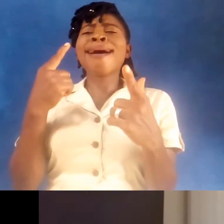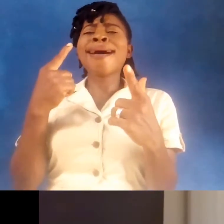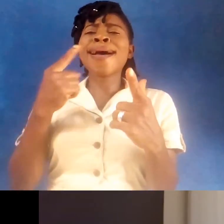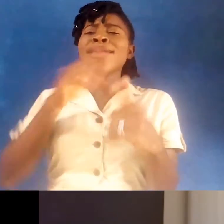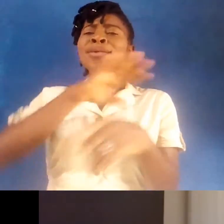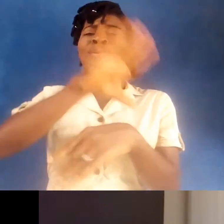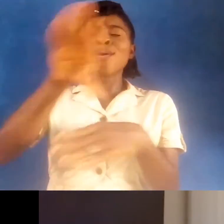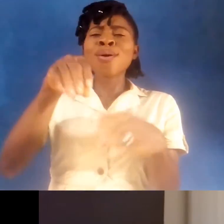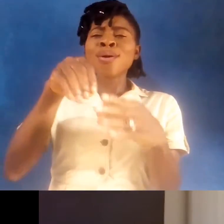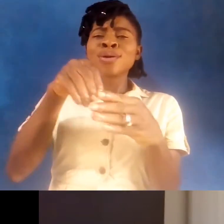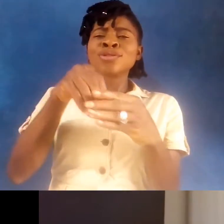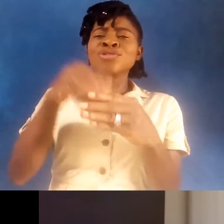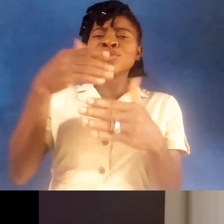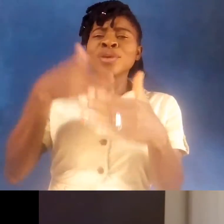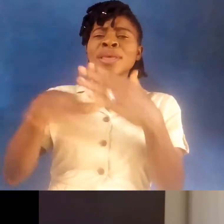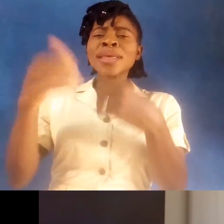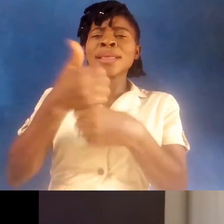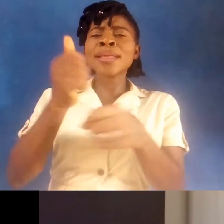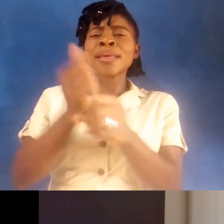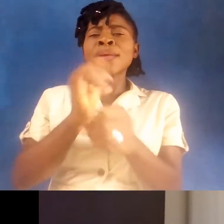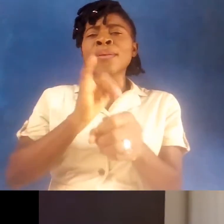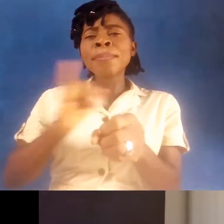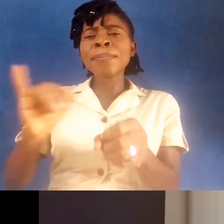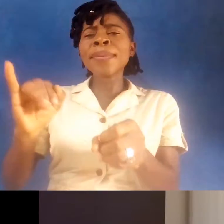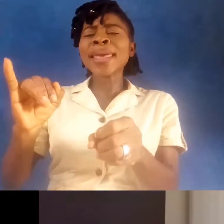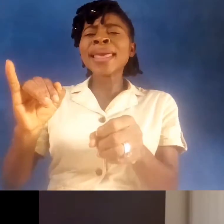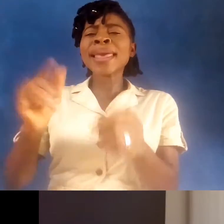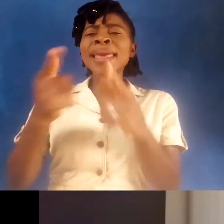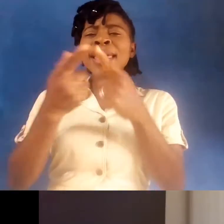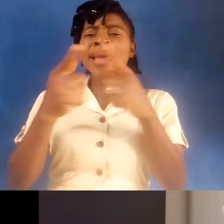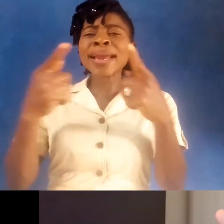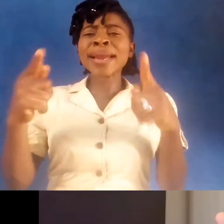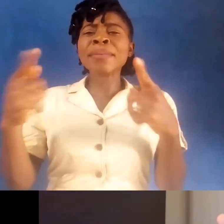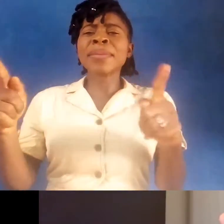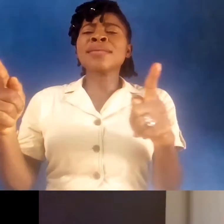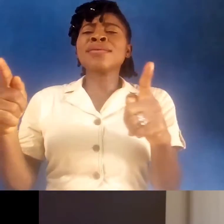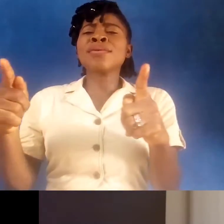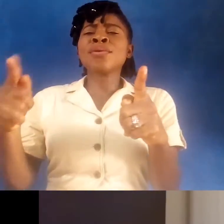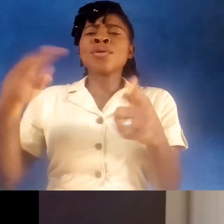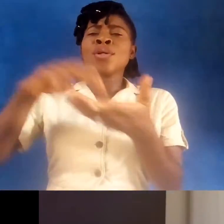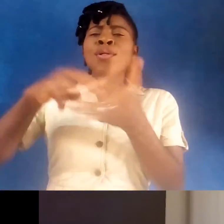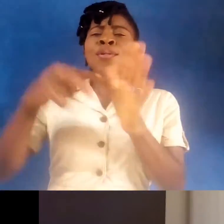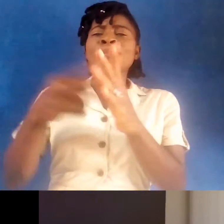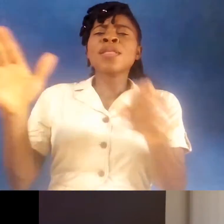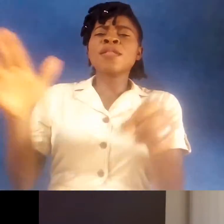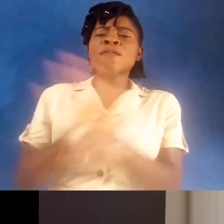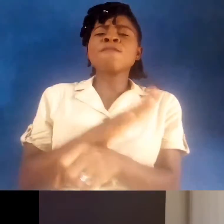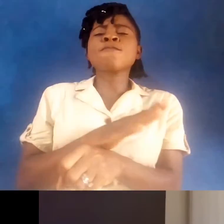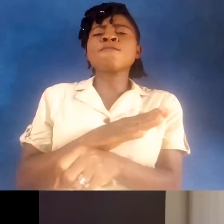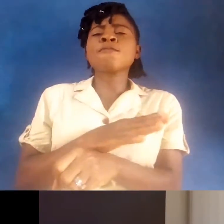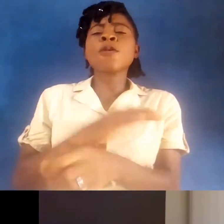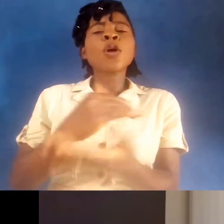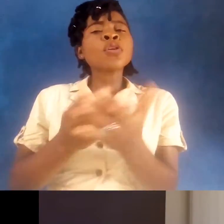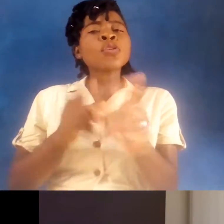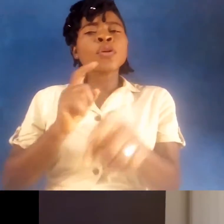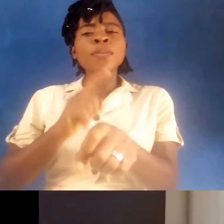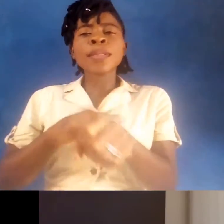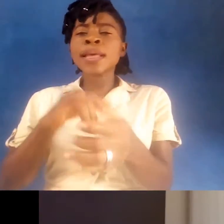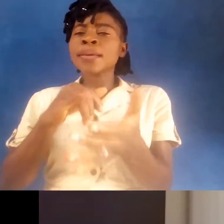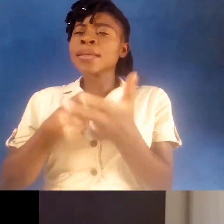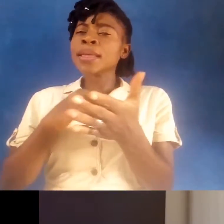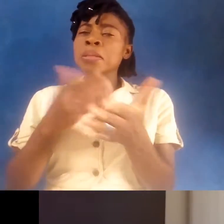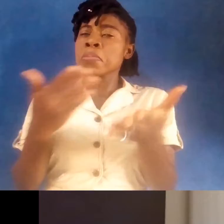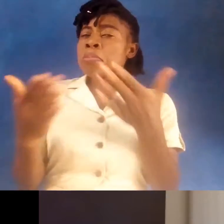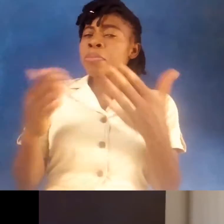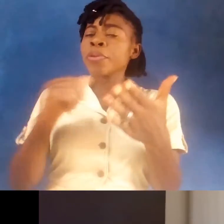some grammatically meaningful expressions. Sometimes it may not be meaningful, but